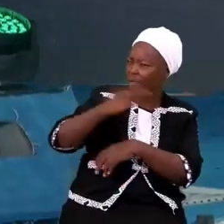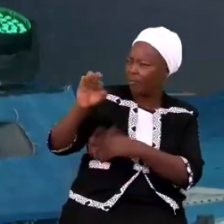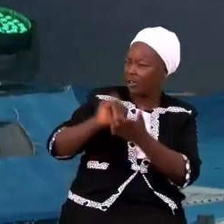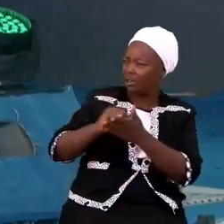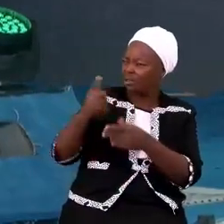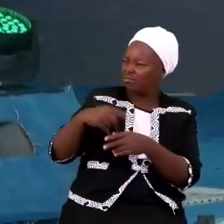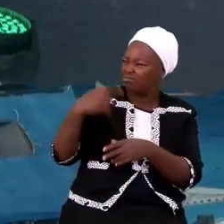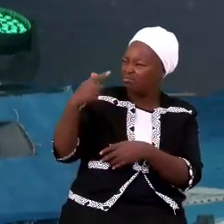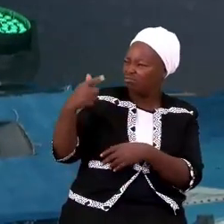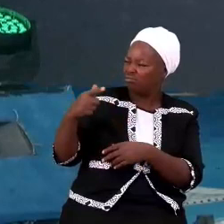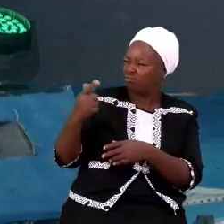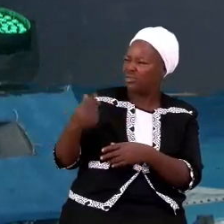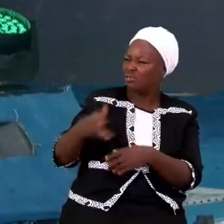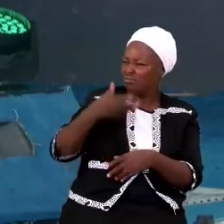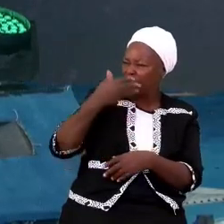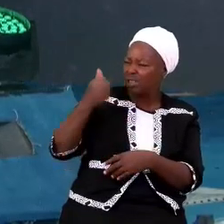is always